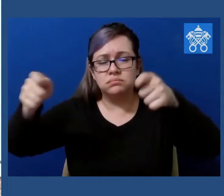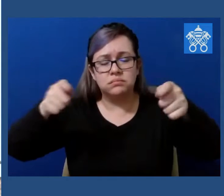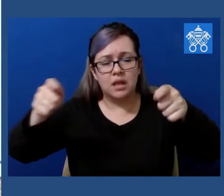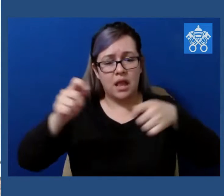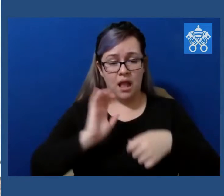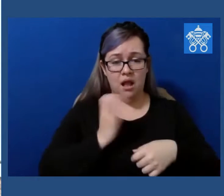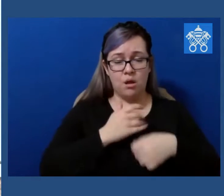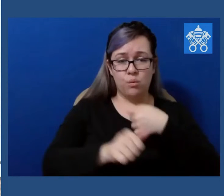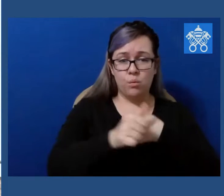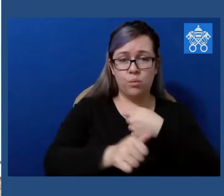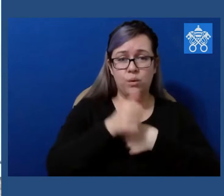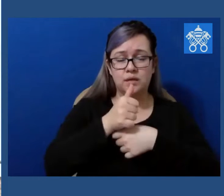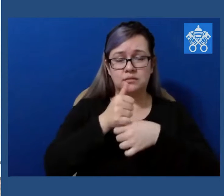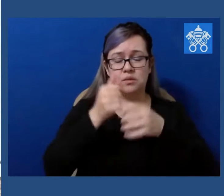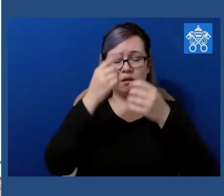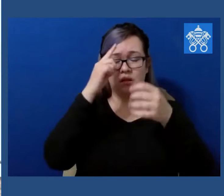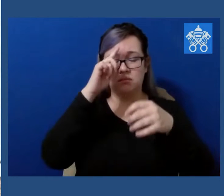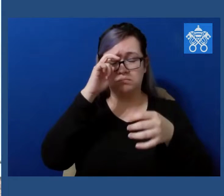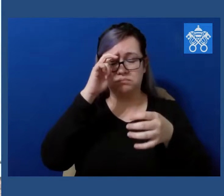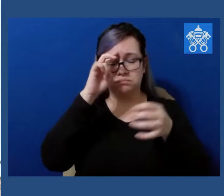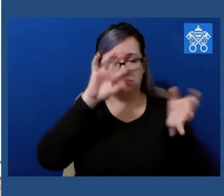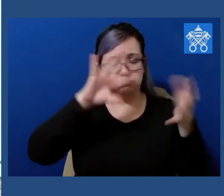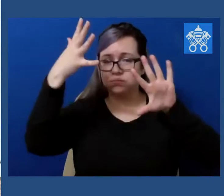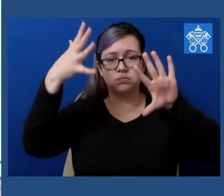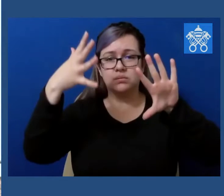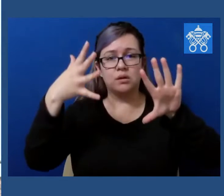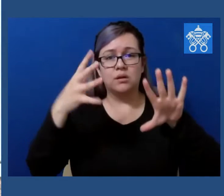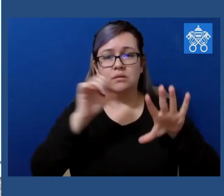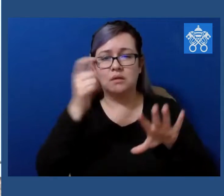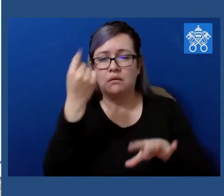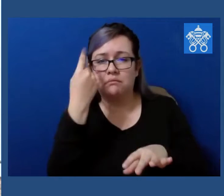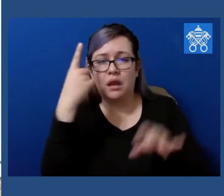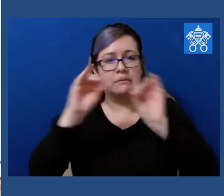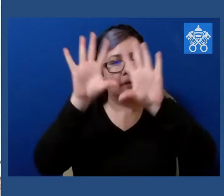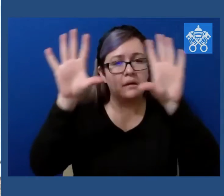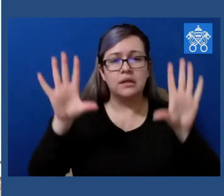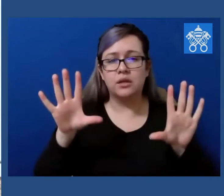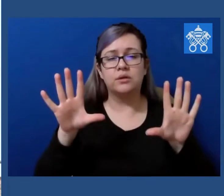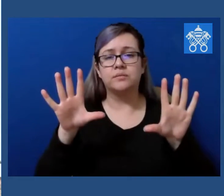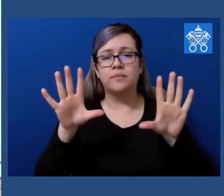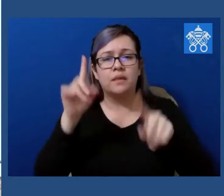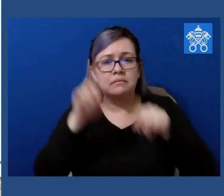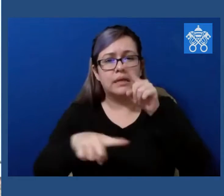our clarity. And in order to find an easy answer to what we are